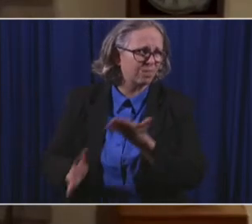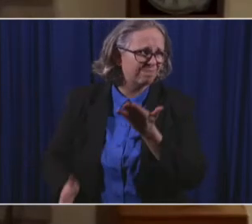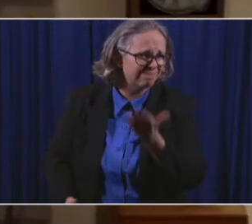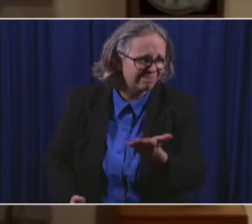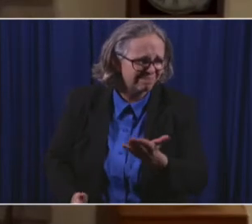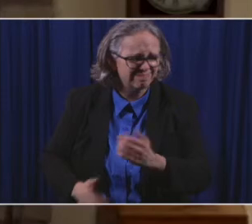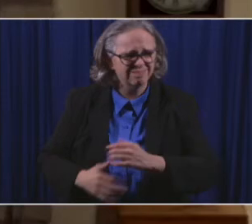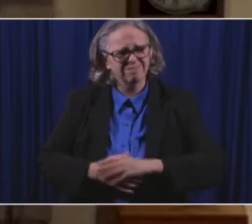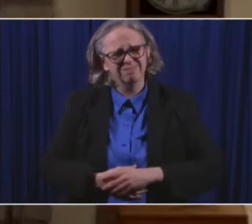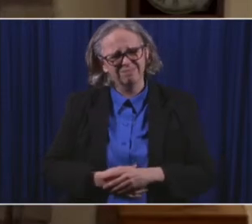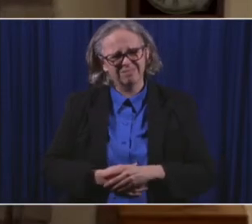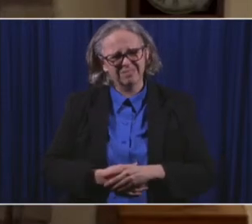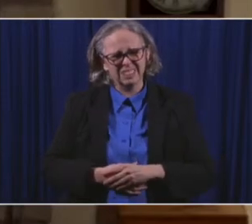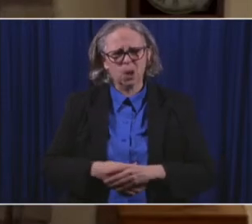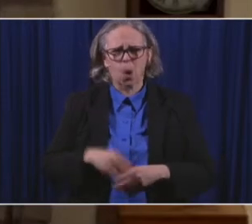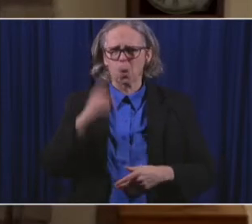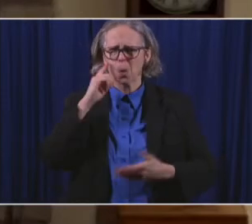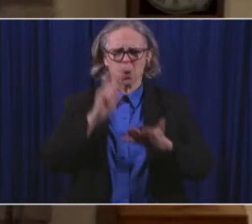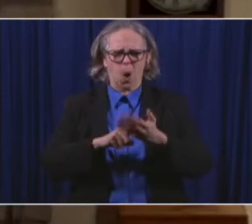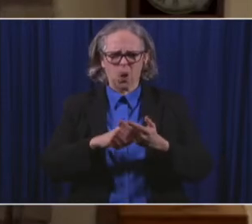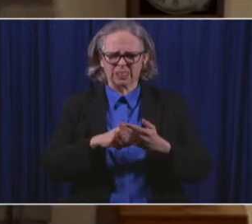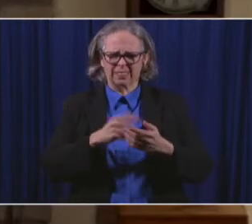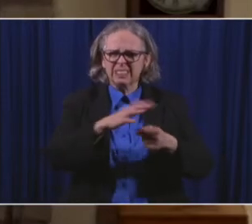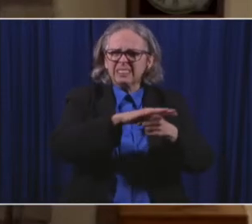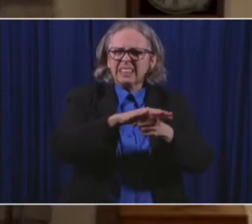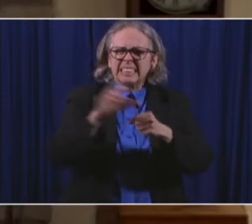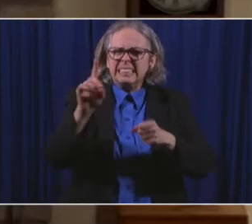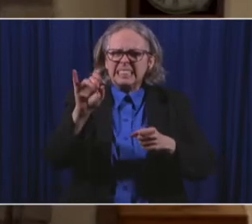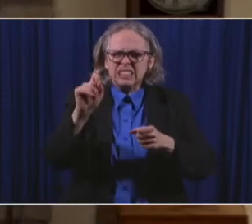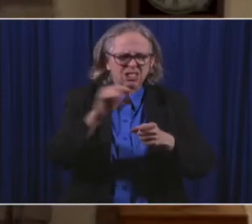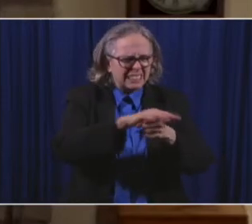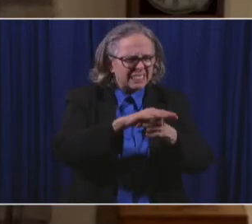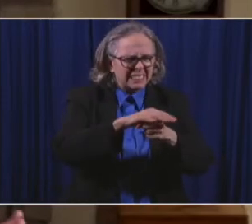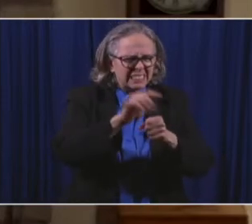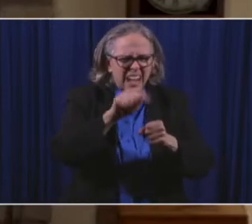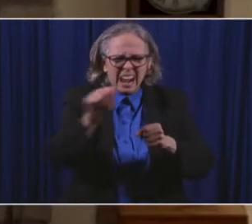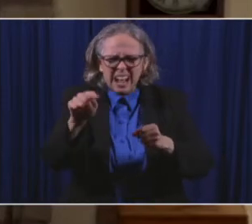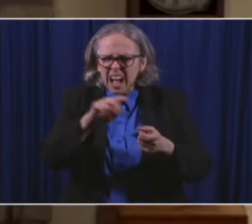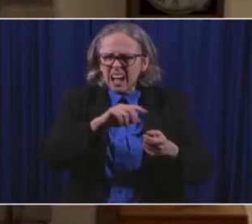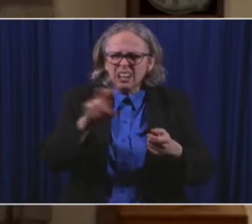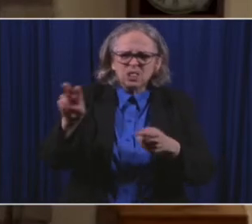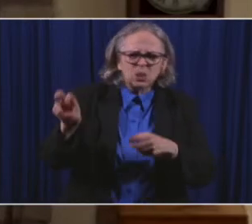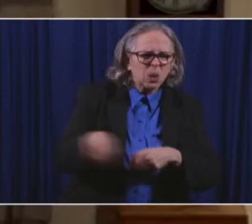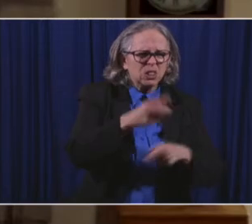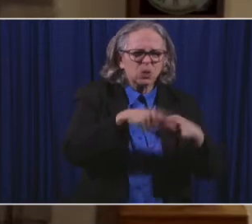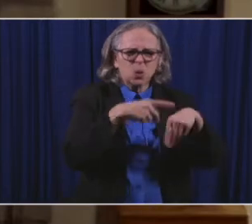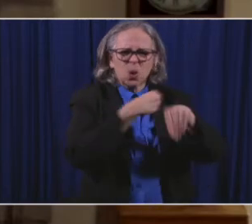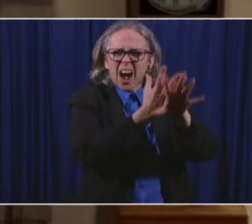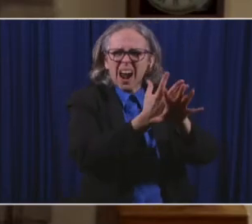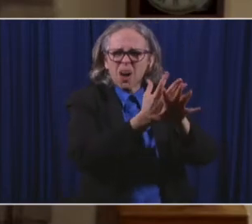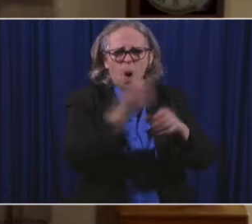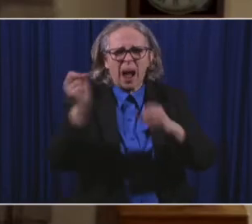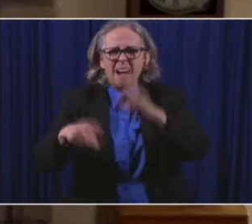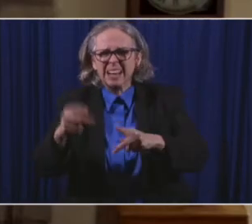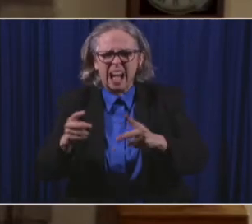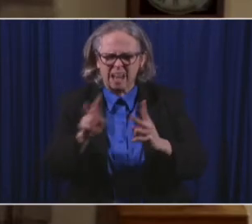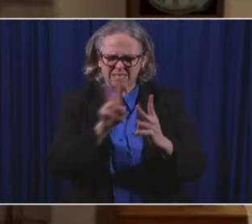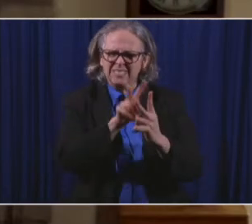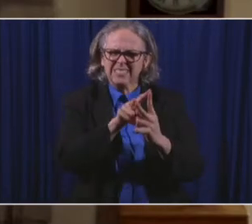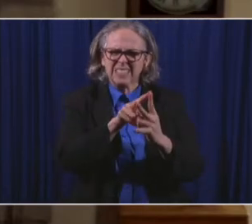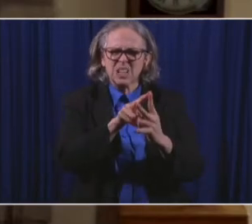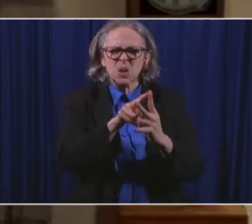district as districts are making these decisions. I've talked to a number of superintendents who have told me why that is taking place. I